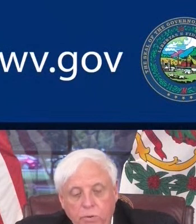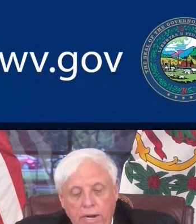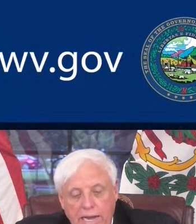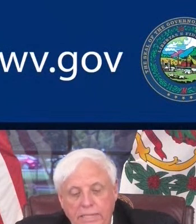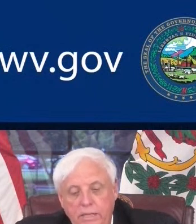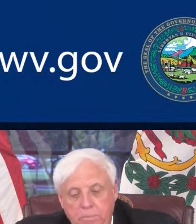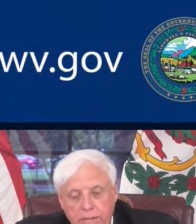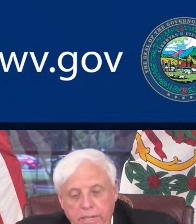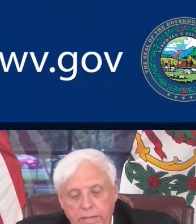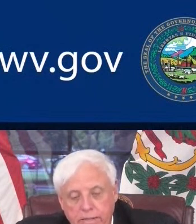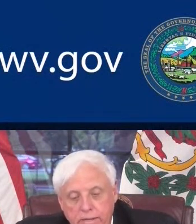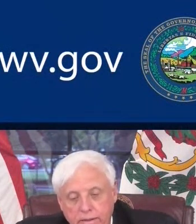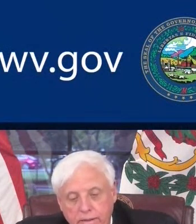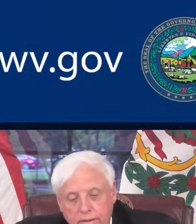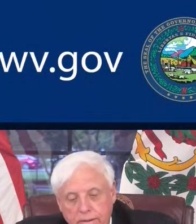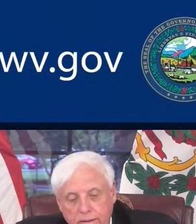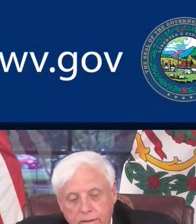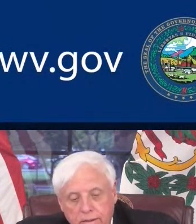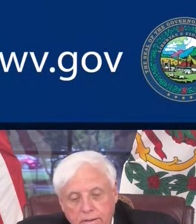If we're at the peak,